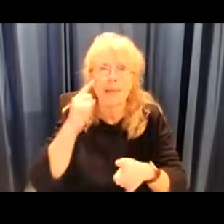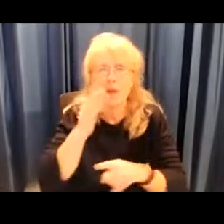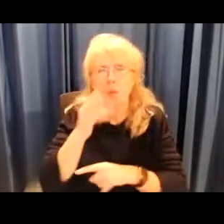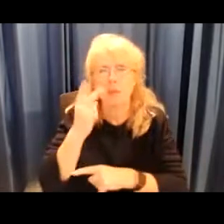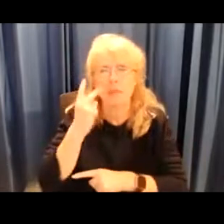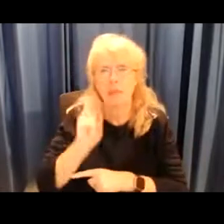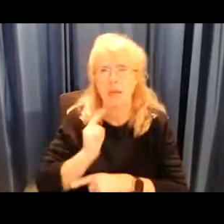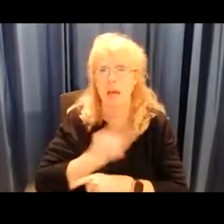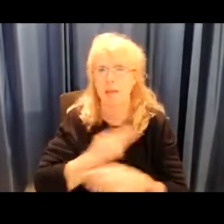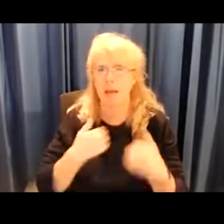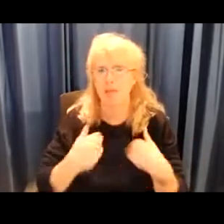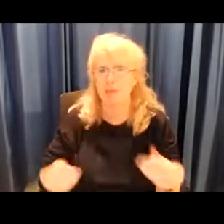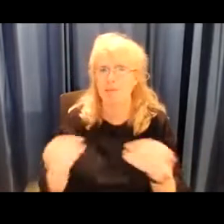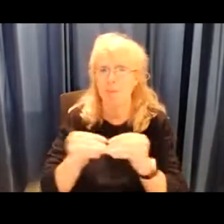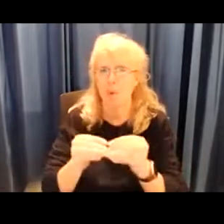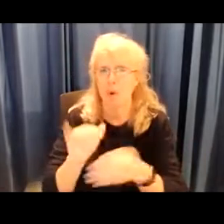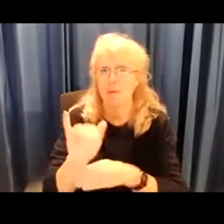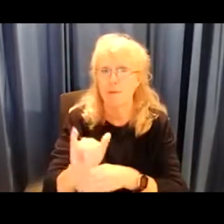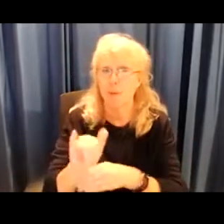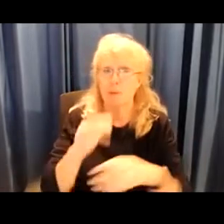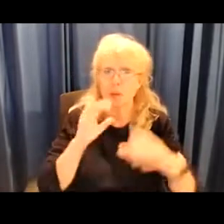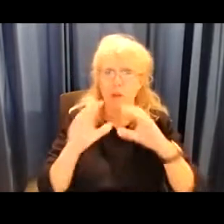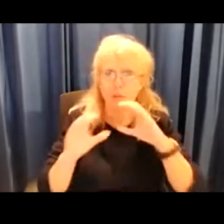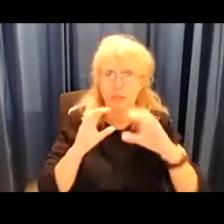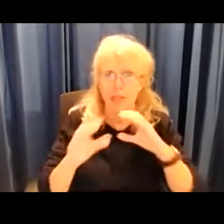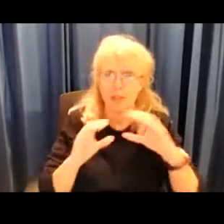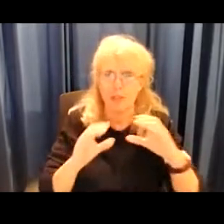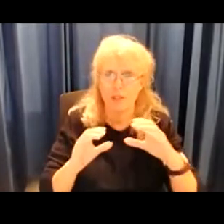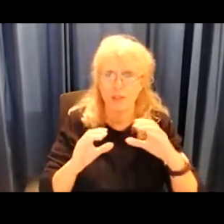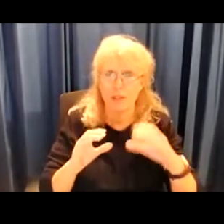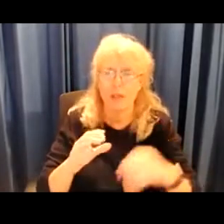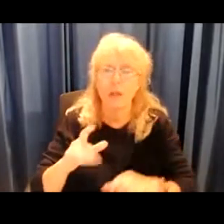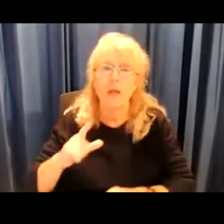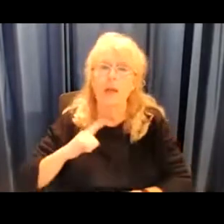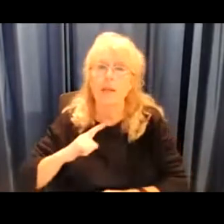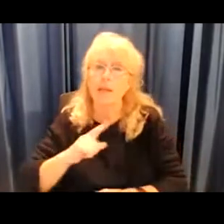conversations. Legislature came out with the diesel